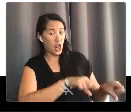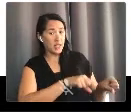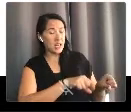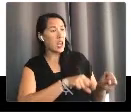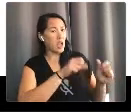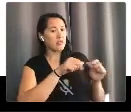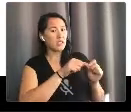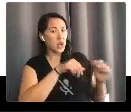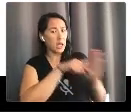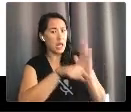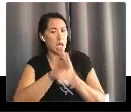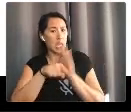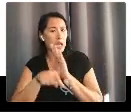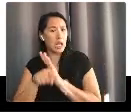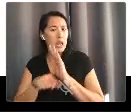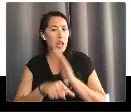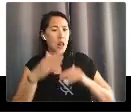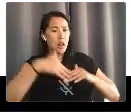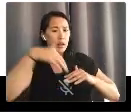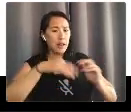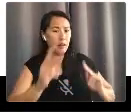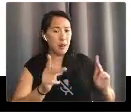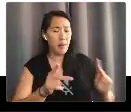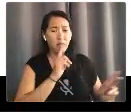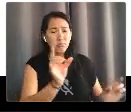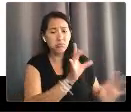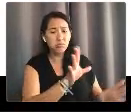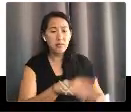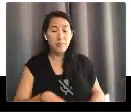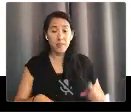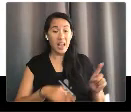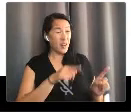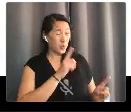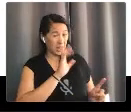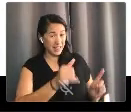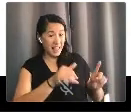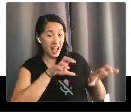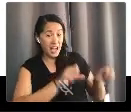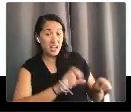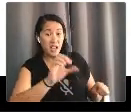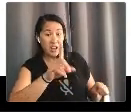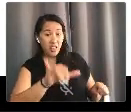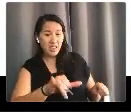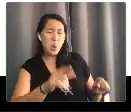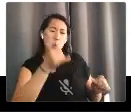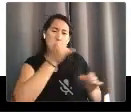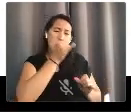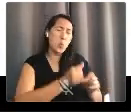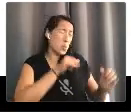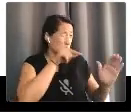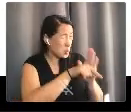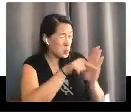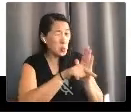that bluntly because that is a fact. Living in a colony disproportionately kills First Nations people. So